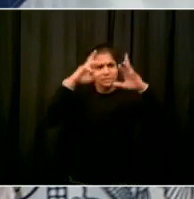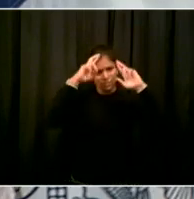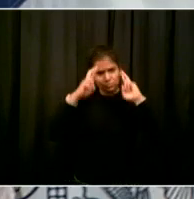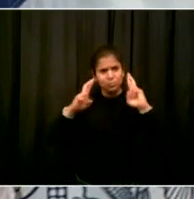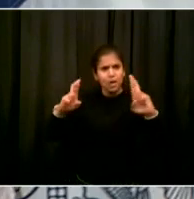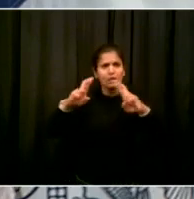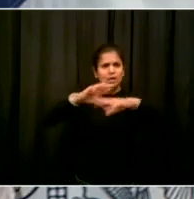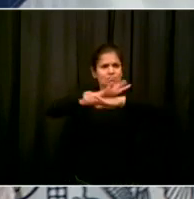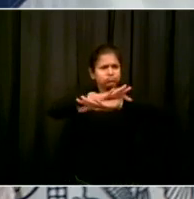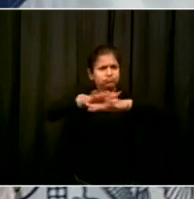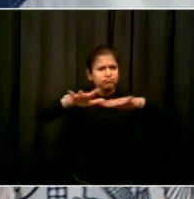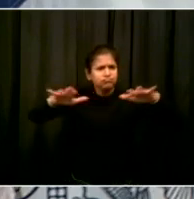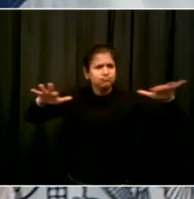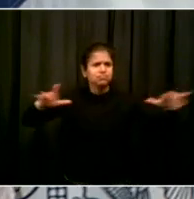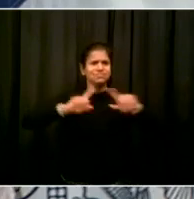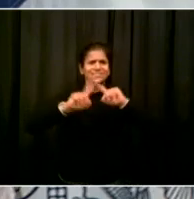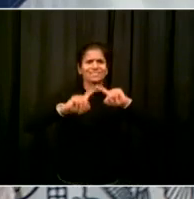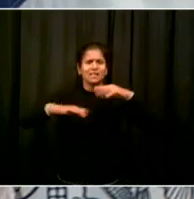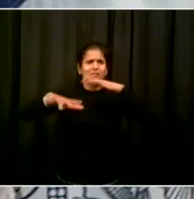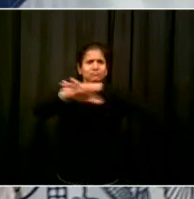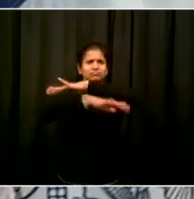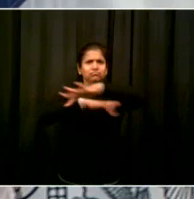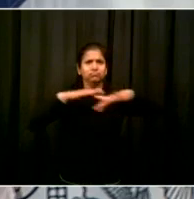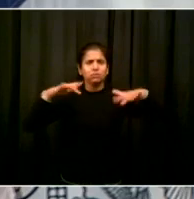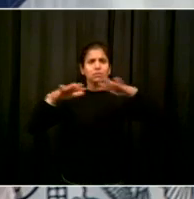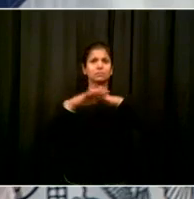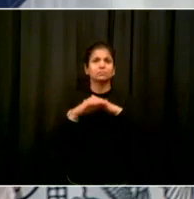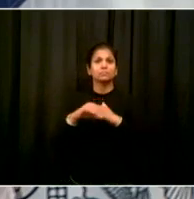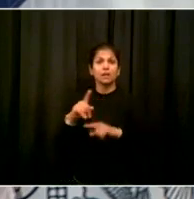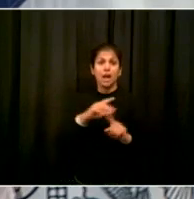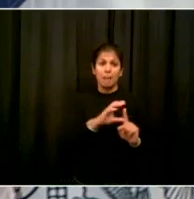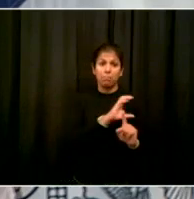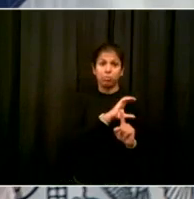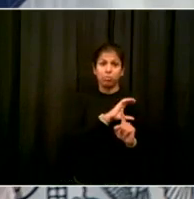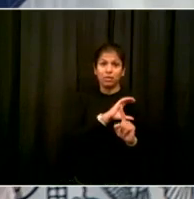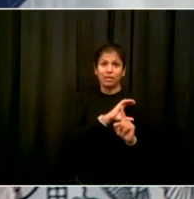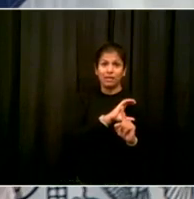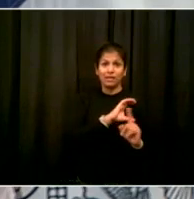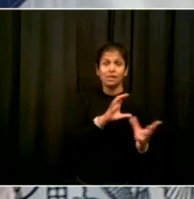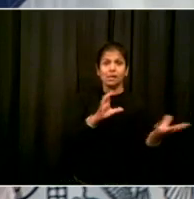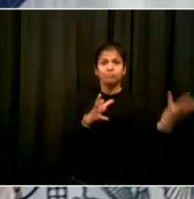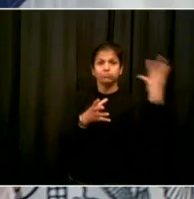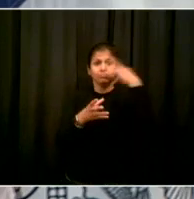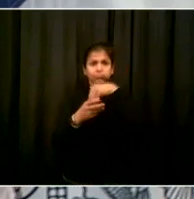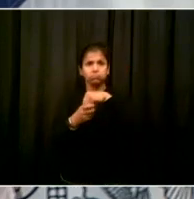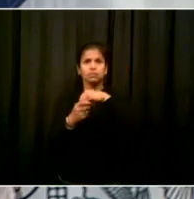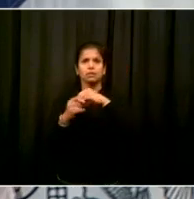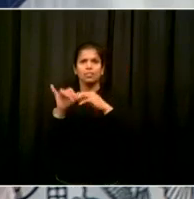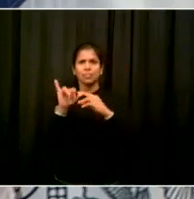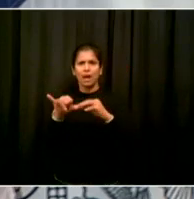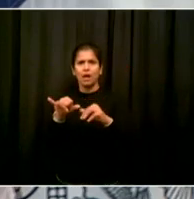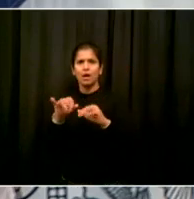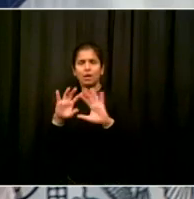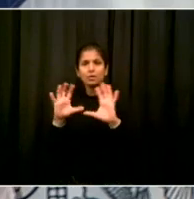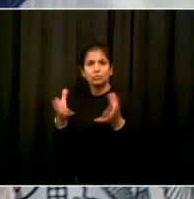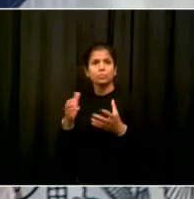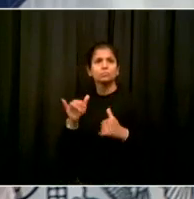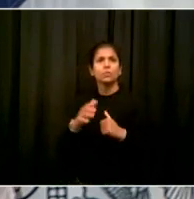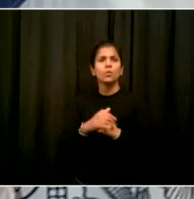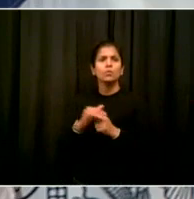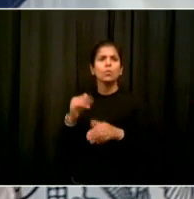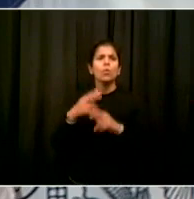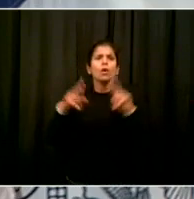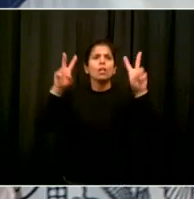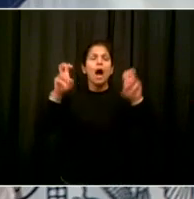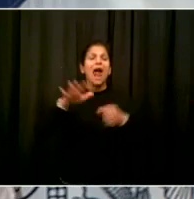and deepening our strategy of neighborhood policing. To do that, we always need the right leadership. To